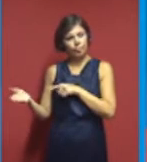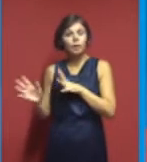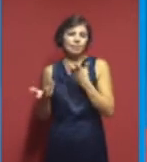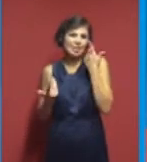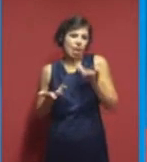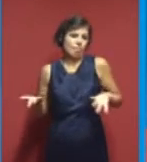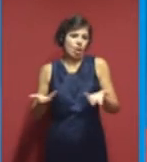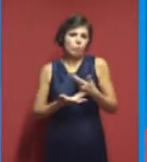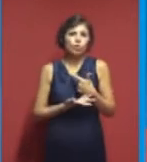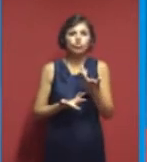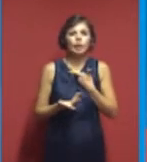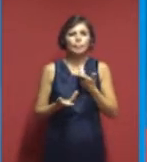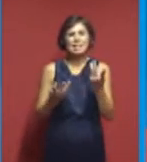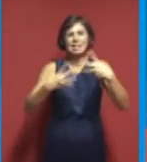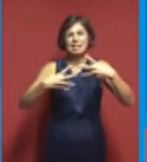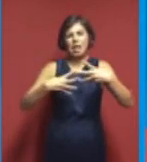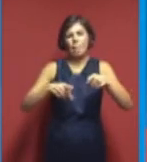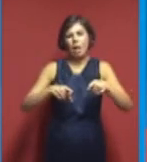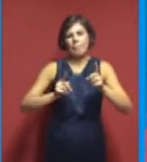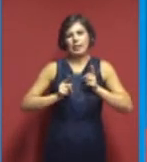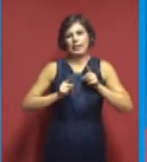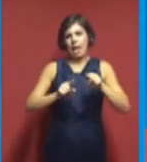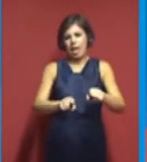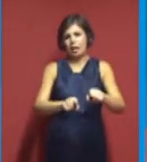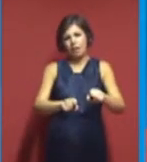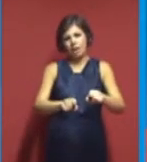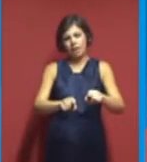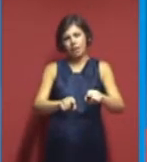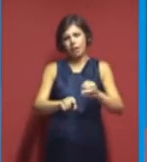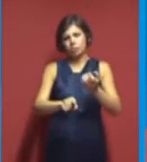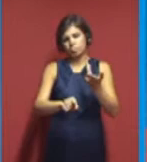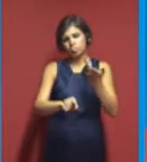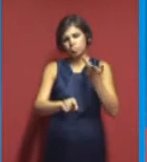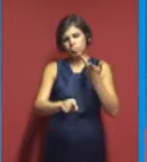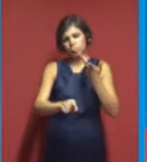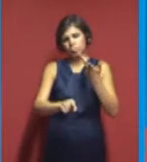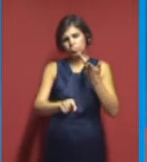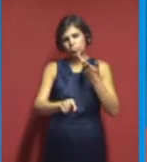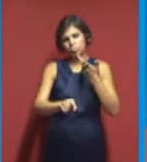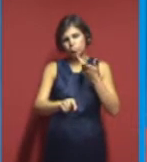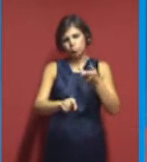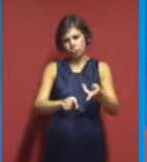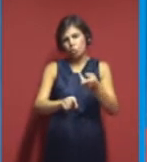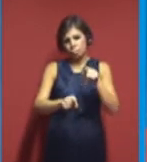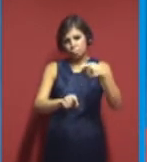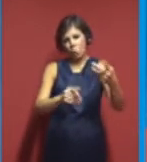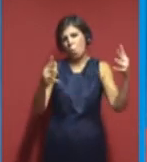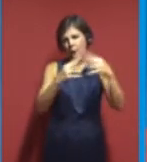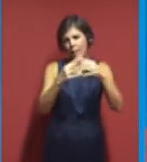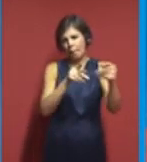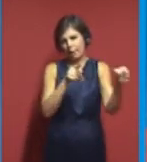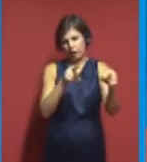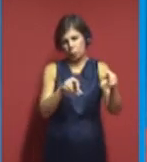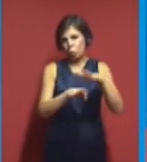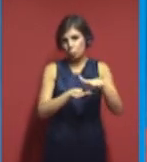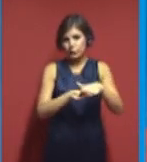clear purposes because there was no war. So they went to industries and to people, basically. No? One of those is the computers. That's